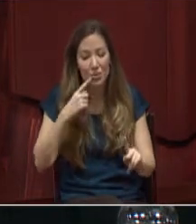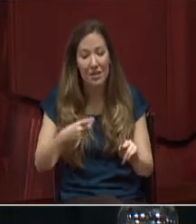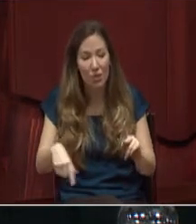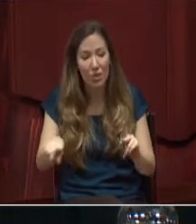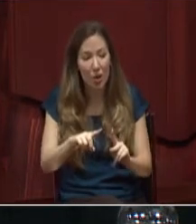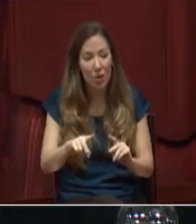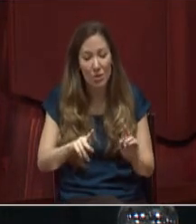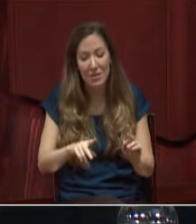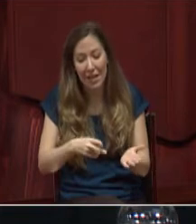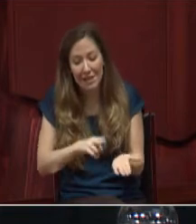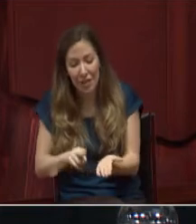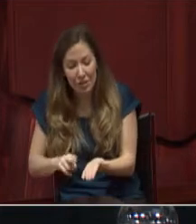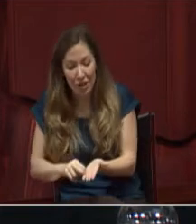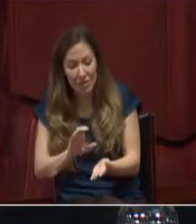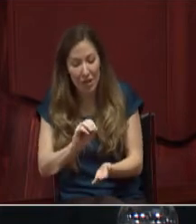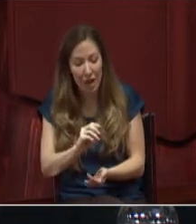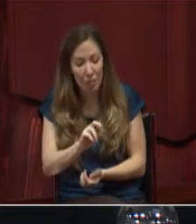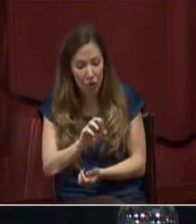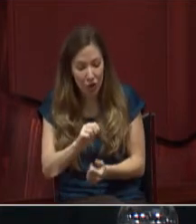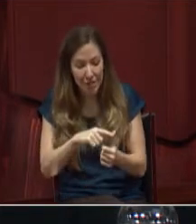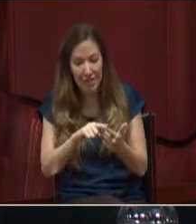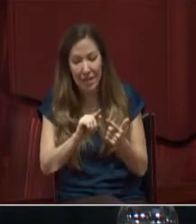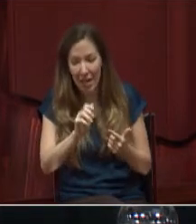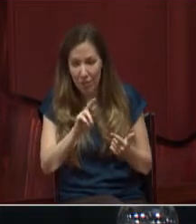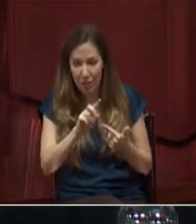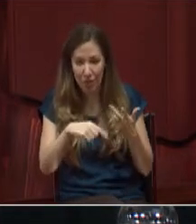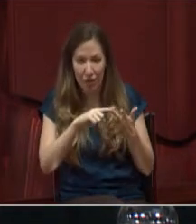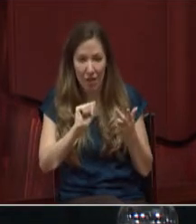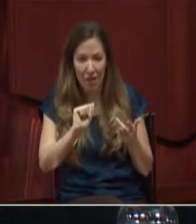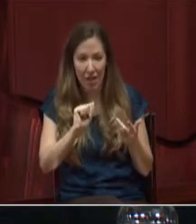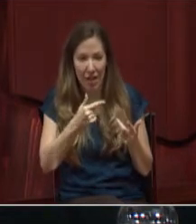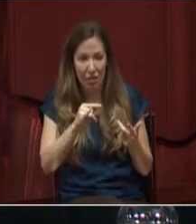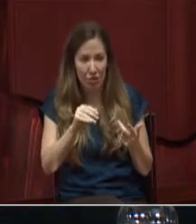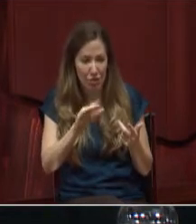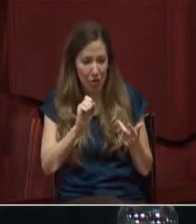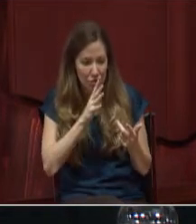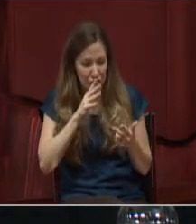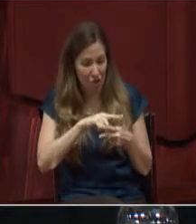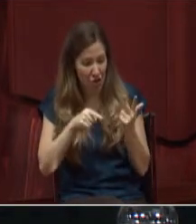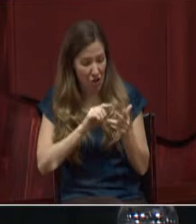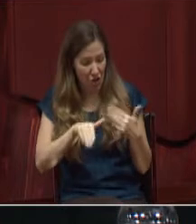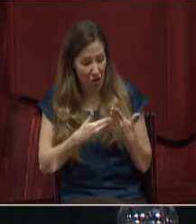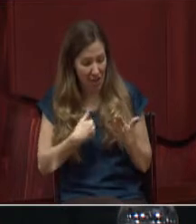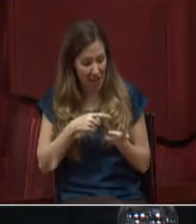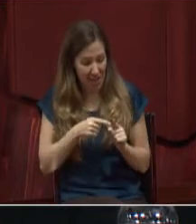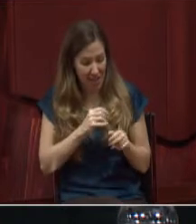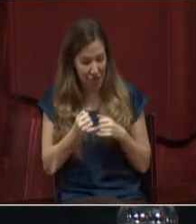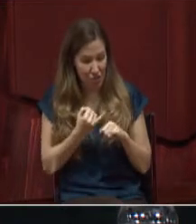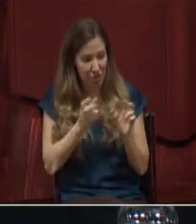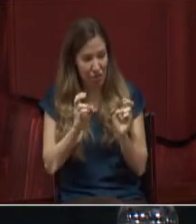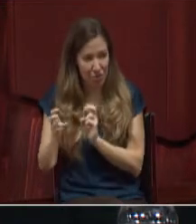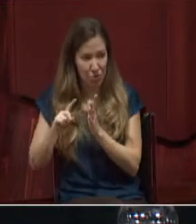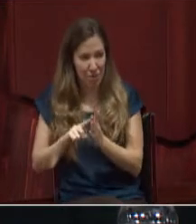such as commerce and labor and agriculture, all of which had international issues that began to burn by